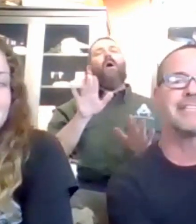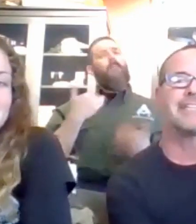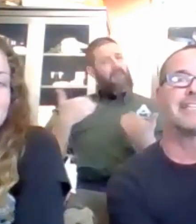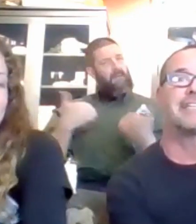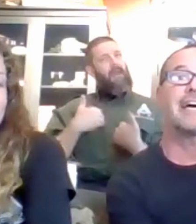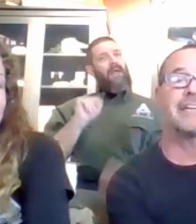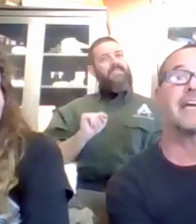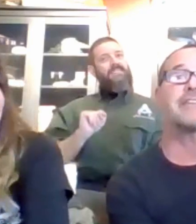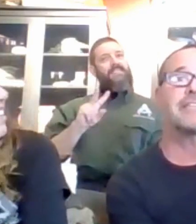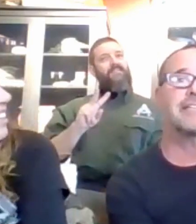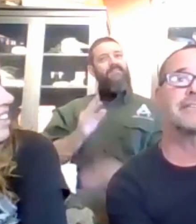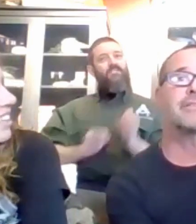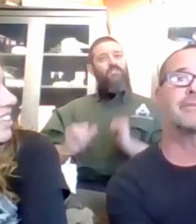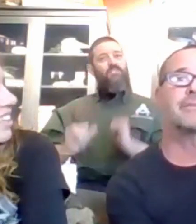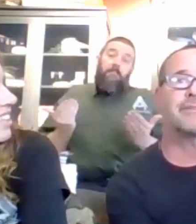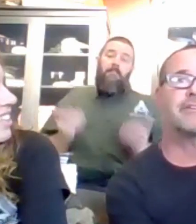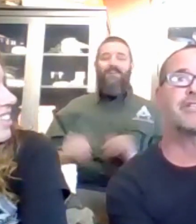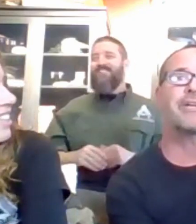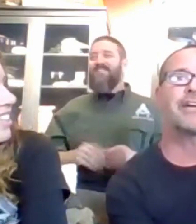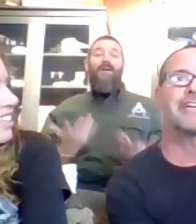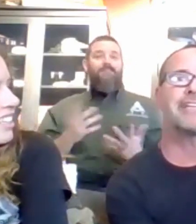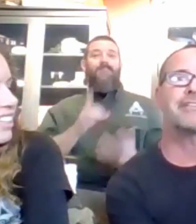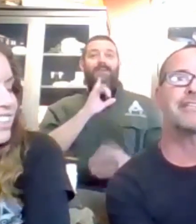TV show now, so I don't know.